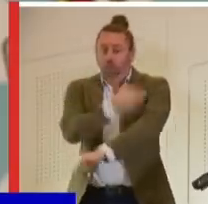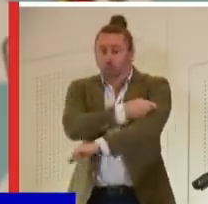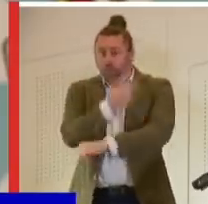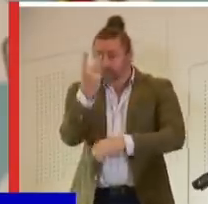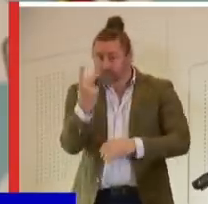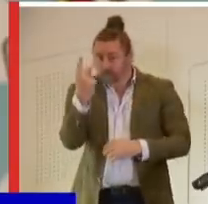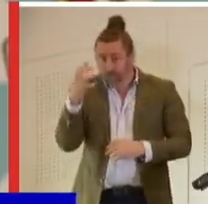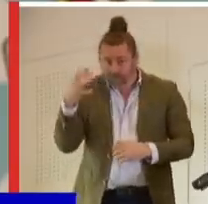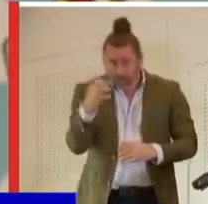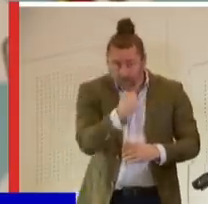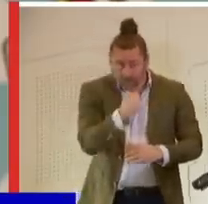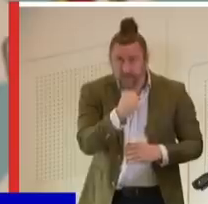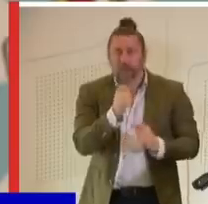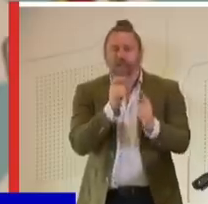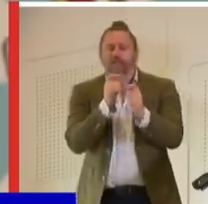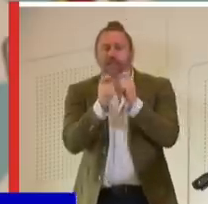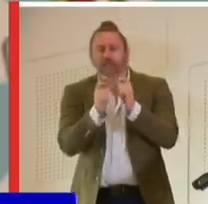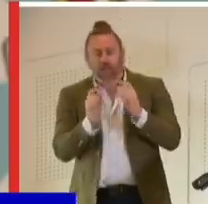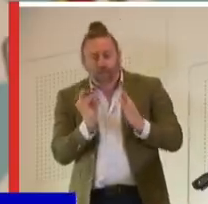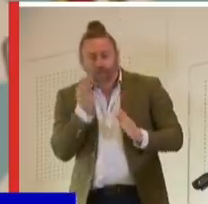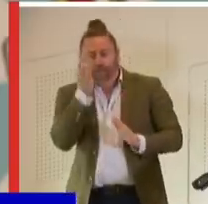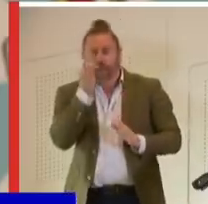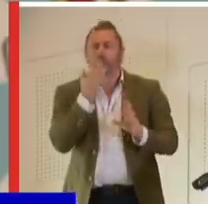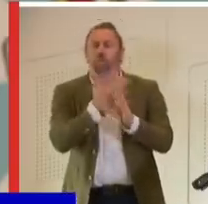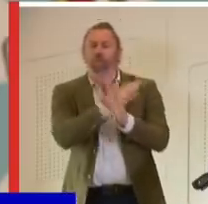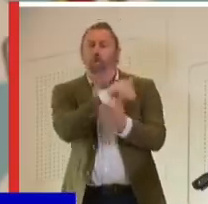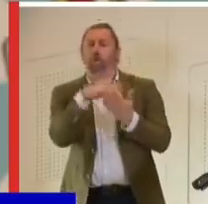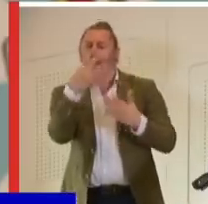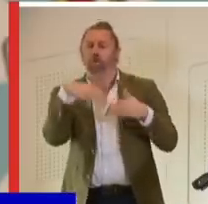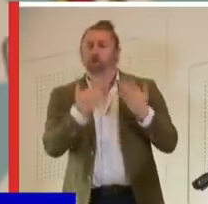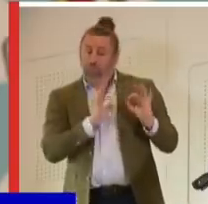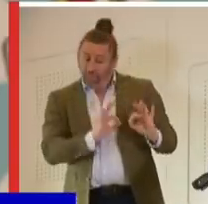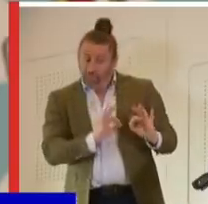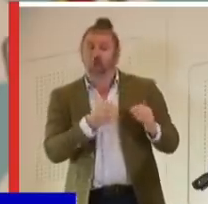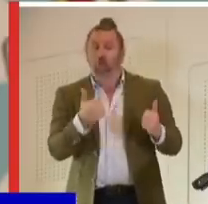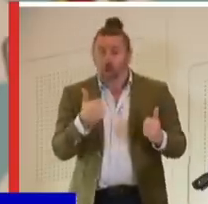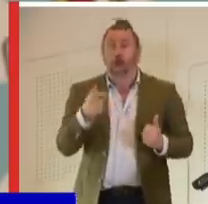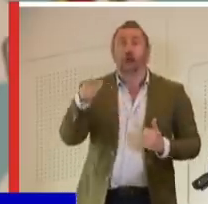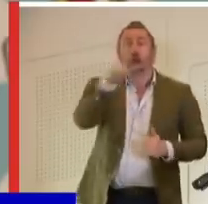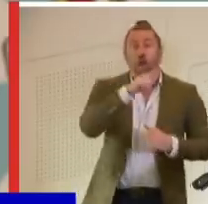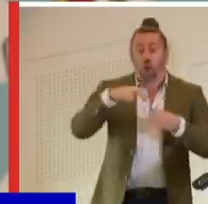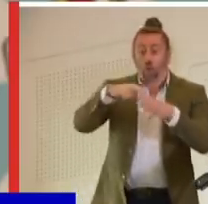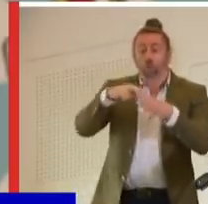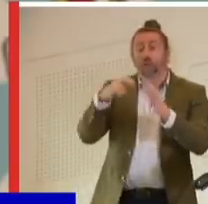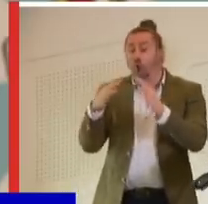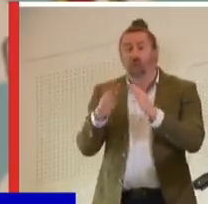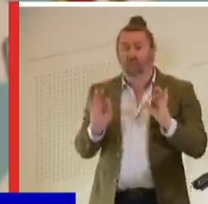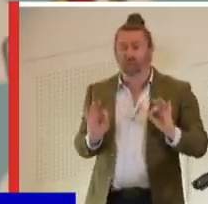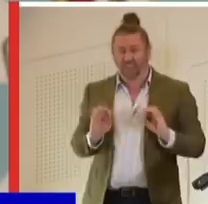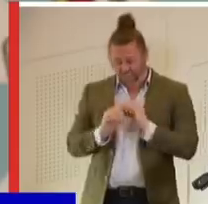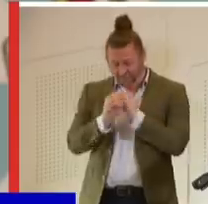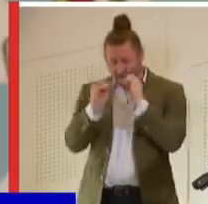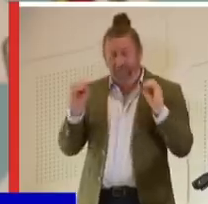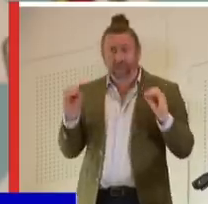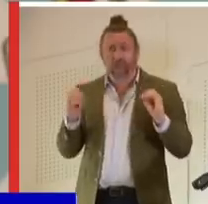vaccinated. They must have a negative COVID test in the previous 72 hours, and no quarantine will be required. So that is